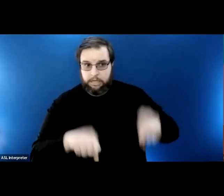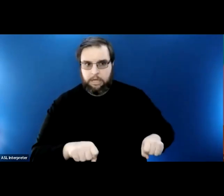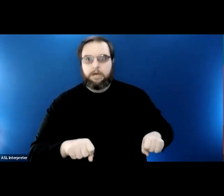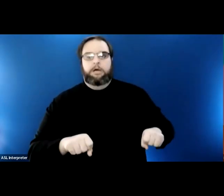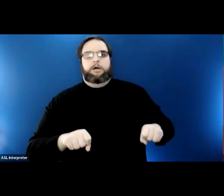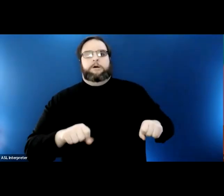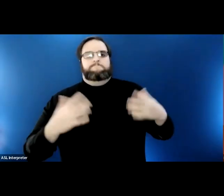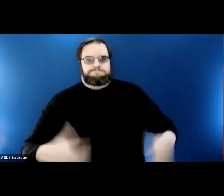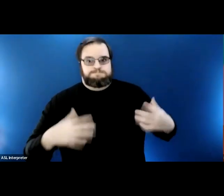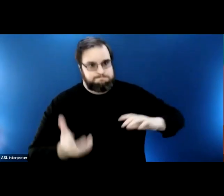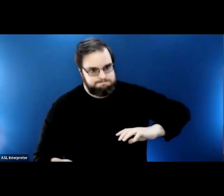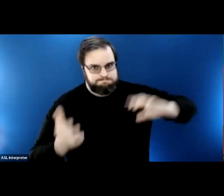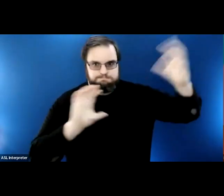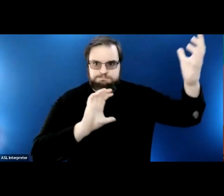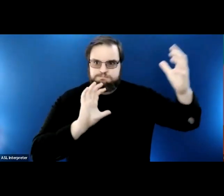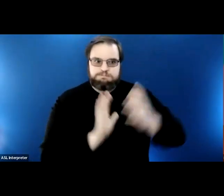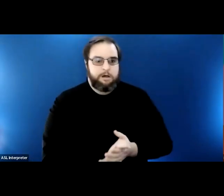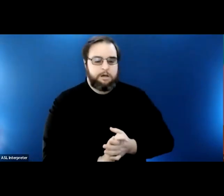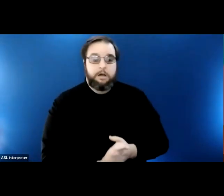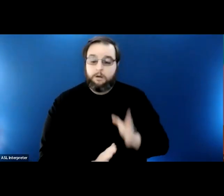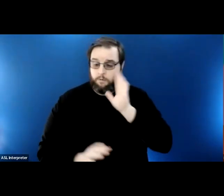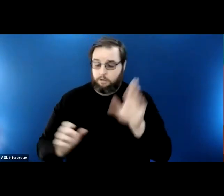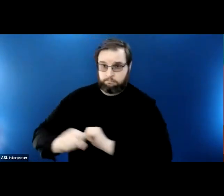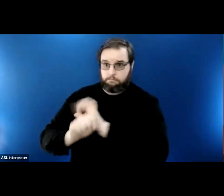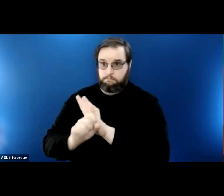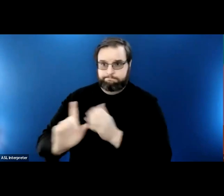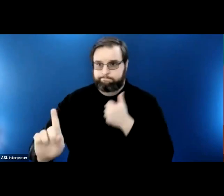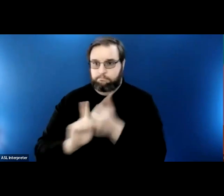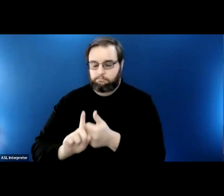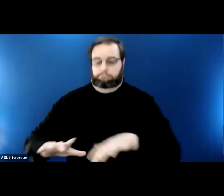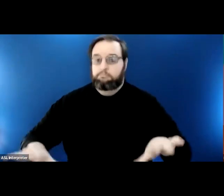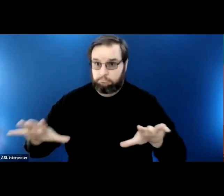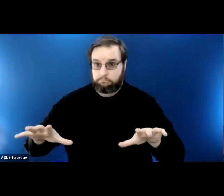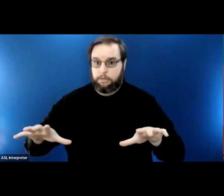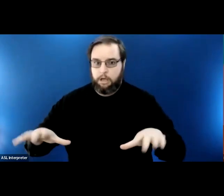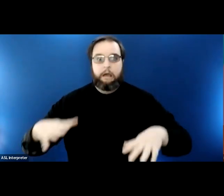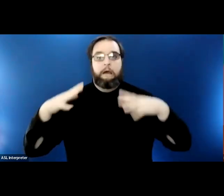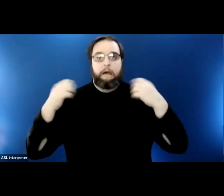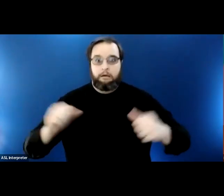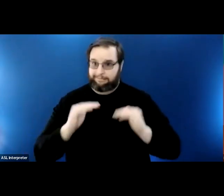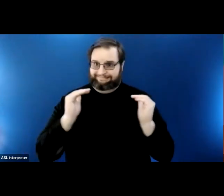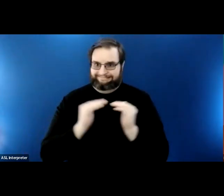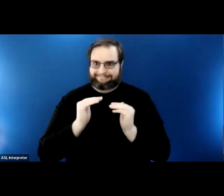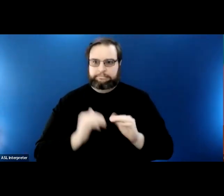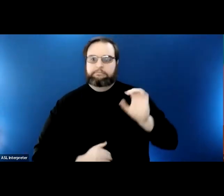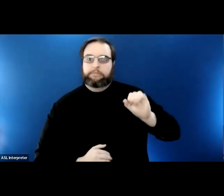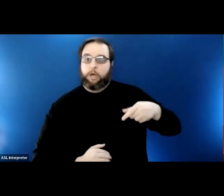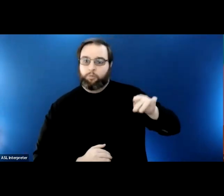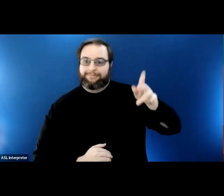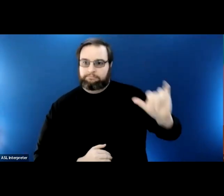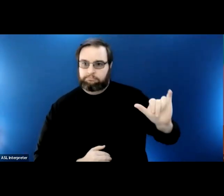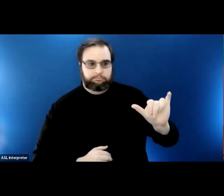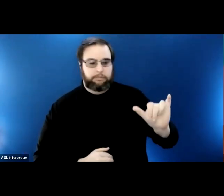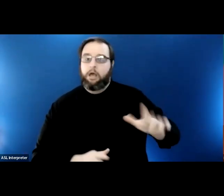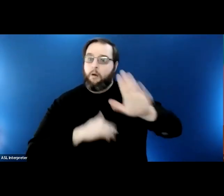crisis. And if the pandemic taught us anything, it taught us the importance of health equity, where everyone has a fair